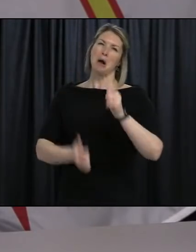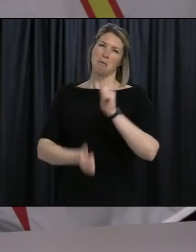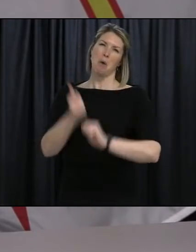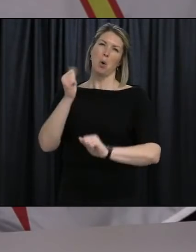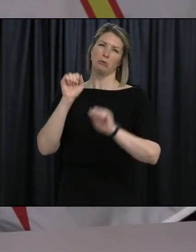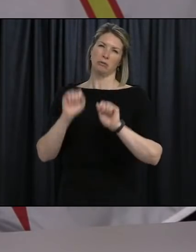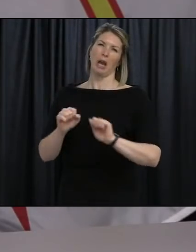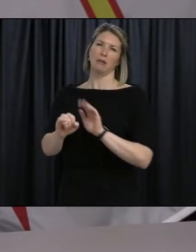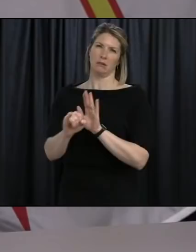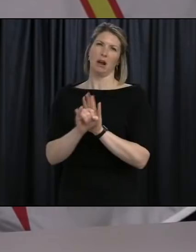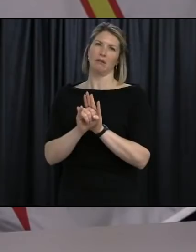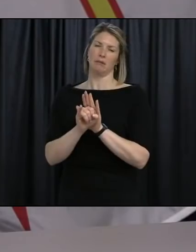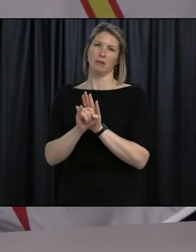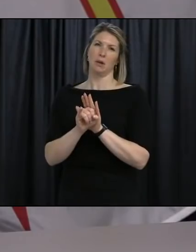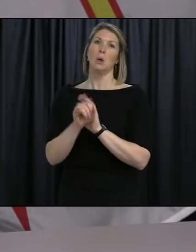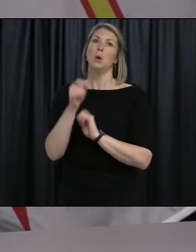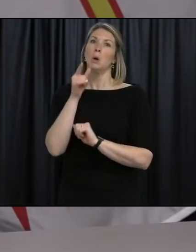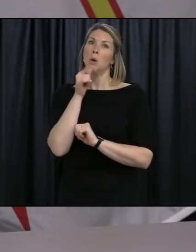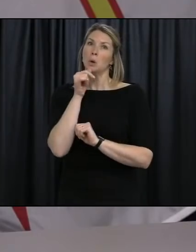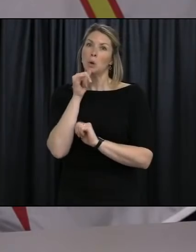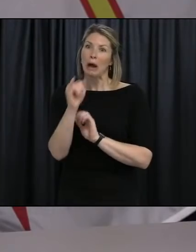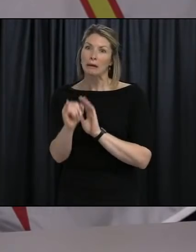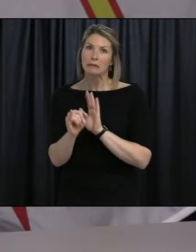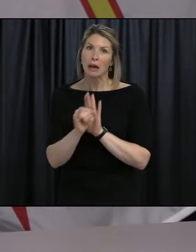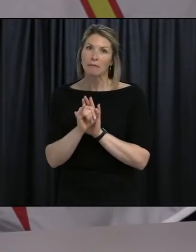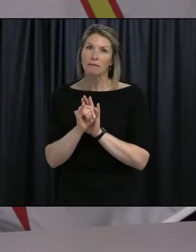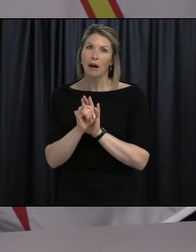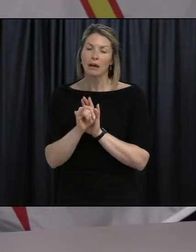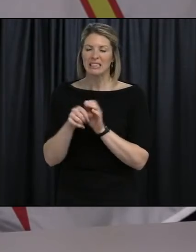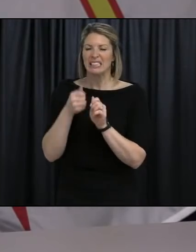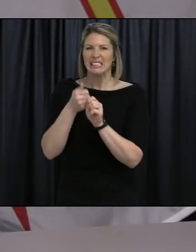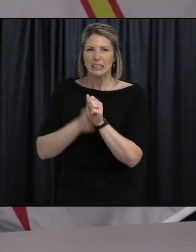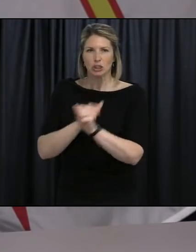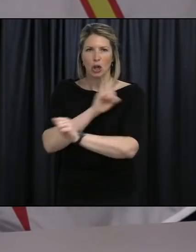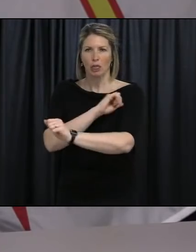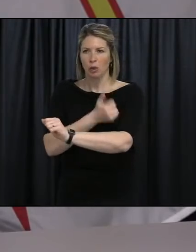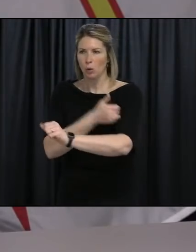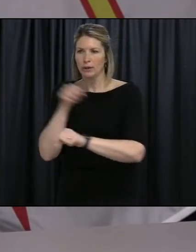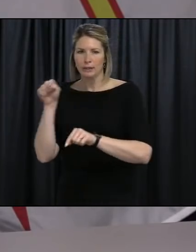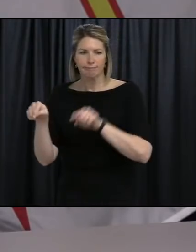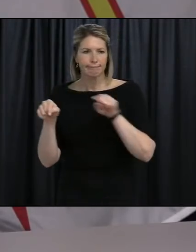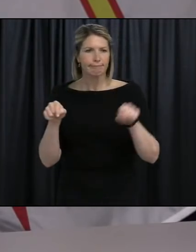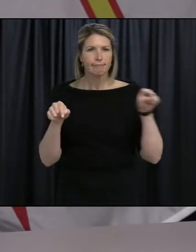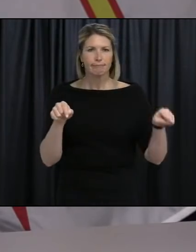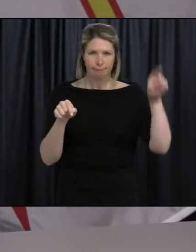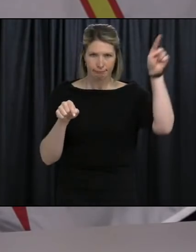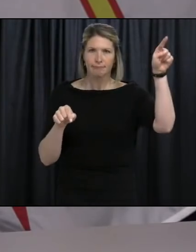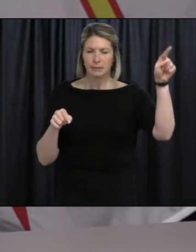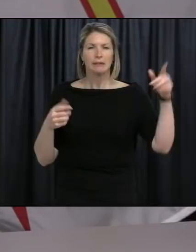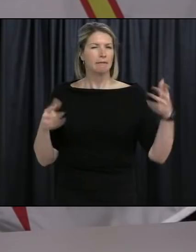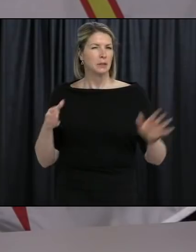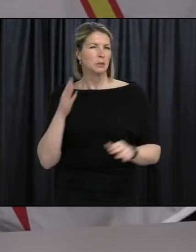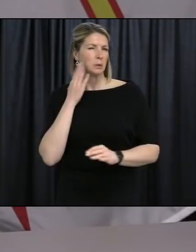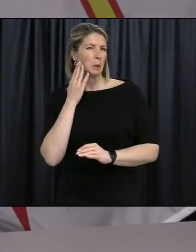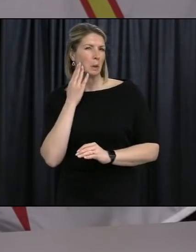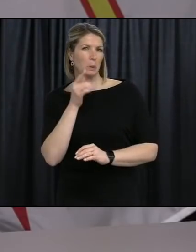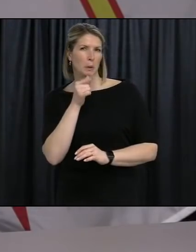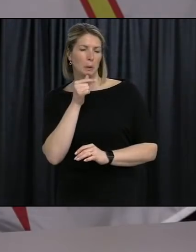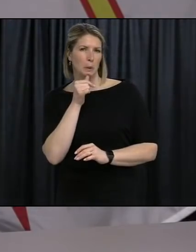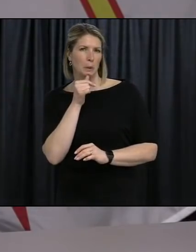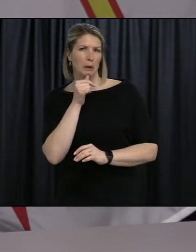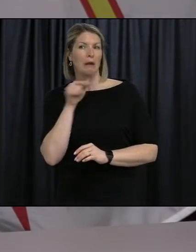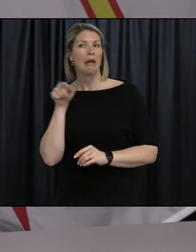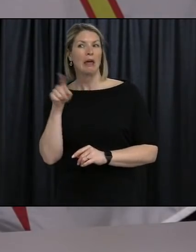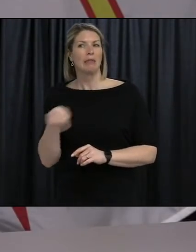regional health authorities are, you know, in the process of identifying who those people are, and will